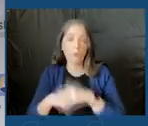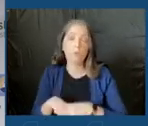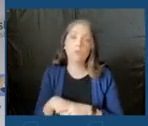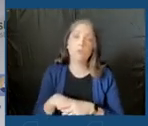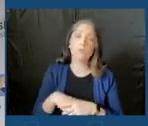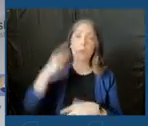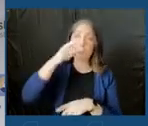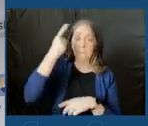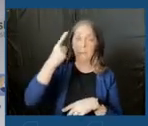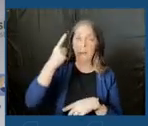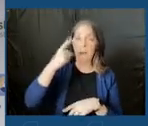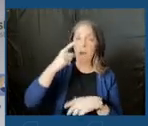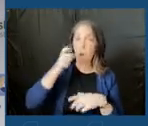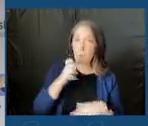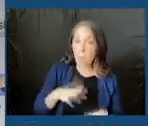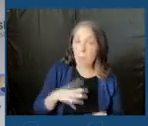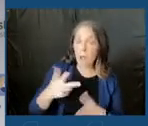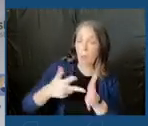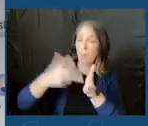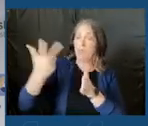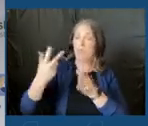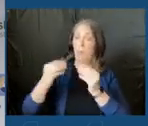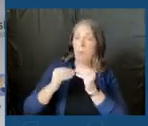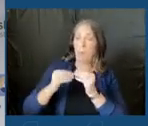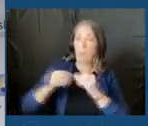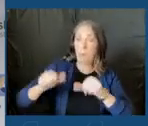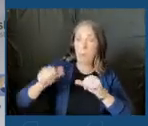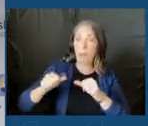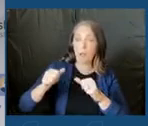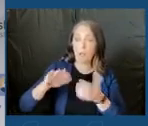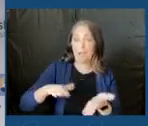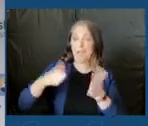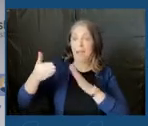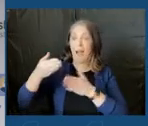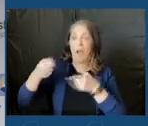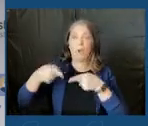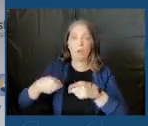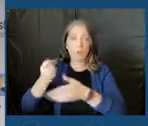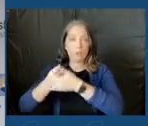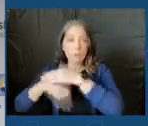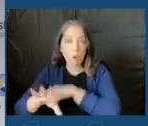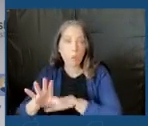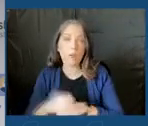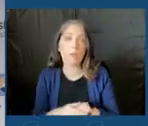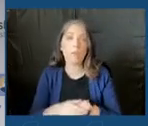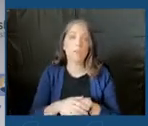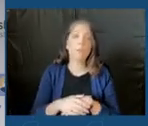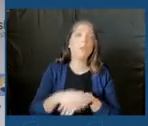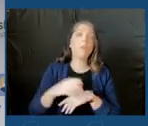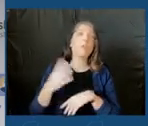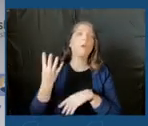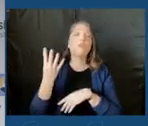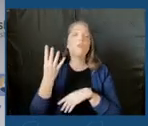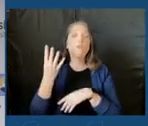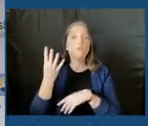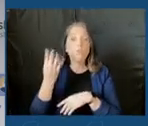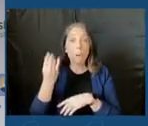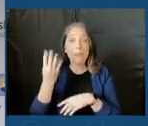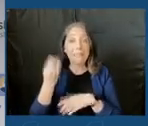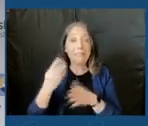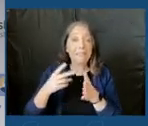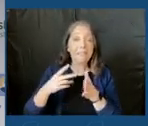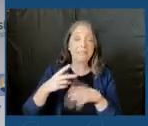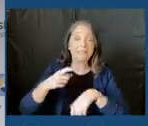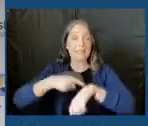in childbirth. Black people were 2 times more likely to be killed by gun violence, and 14 times